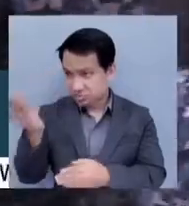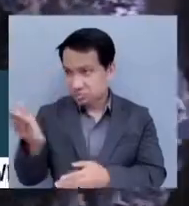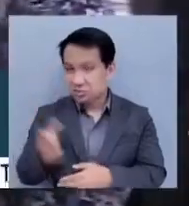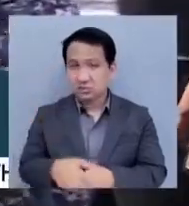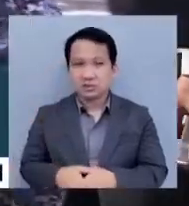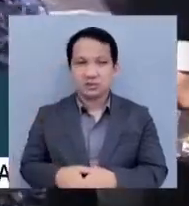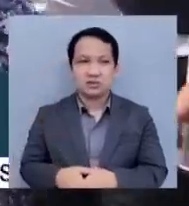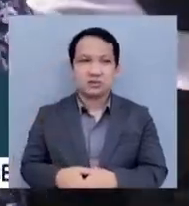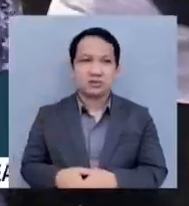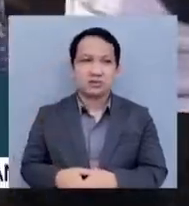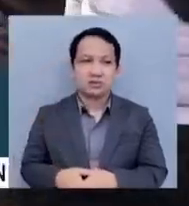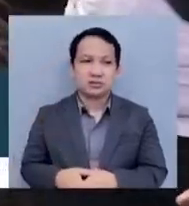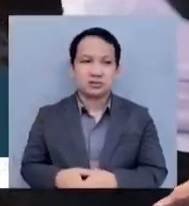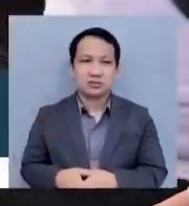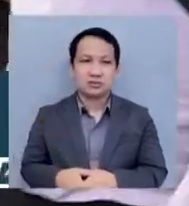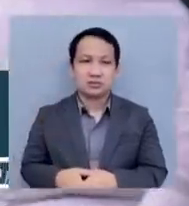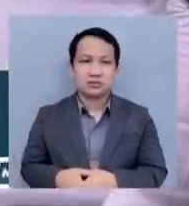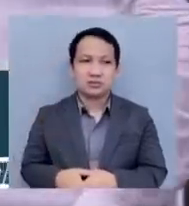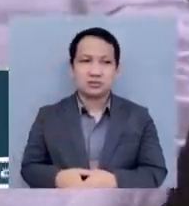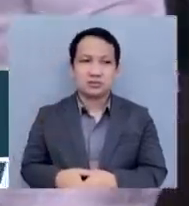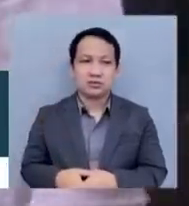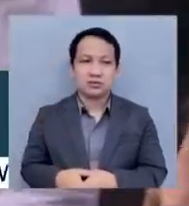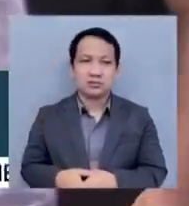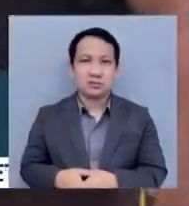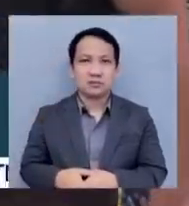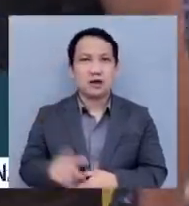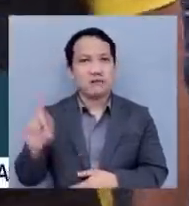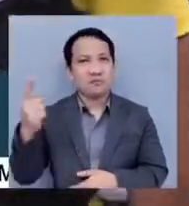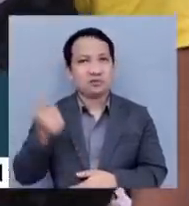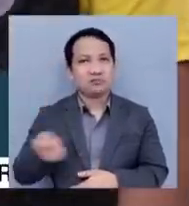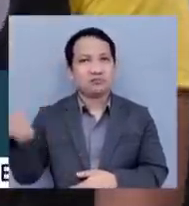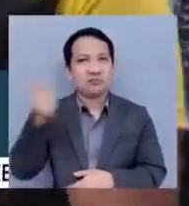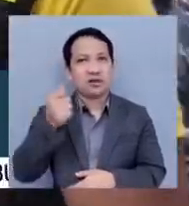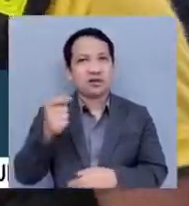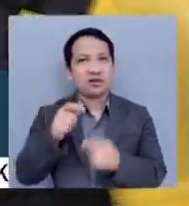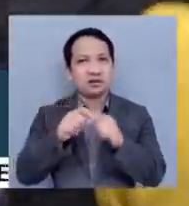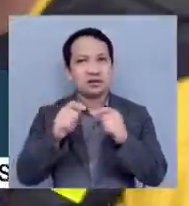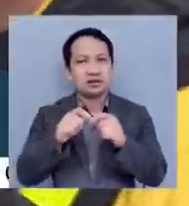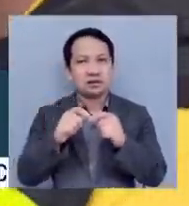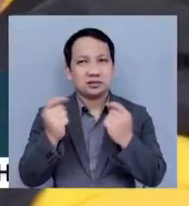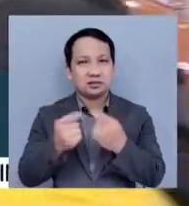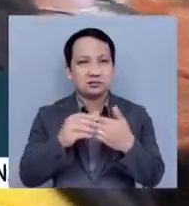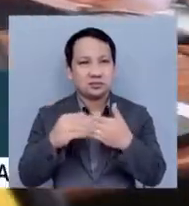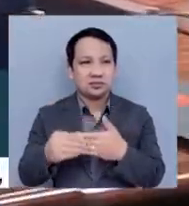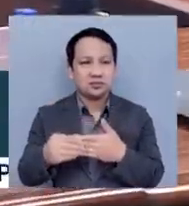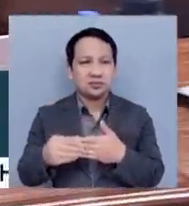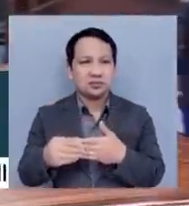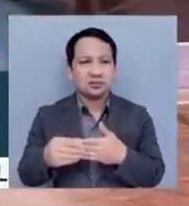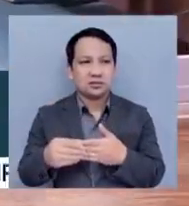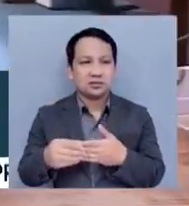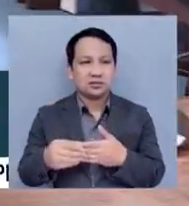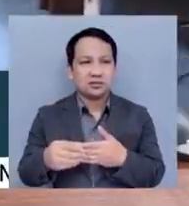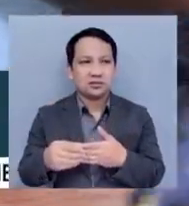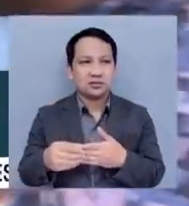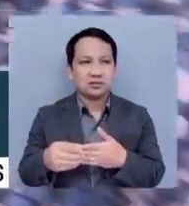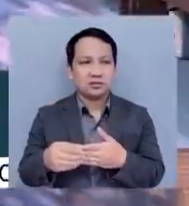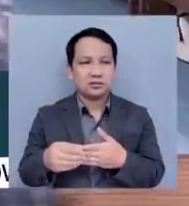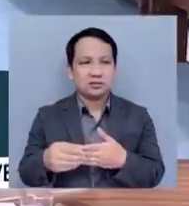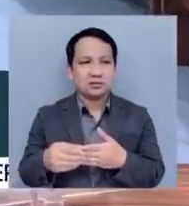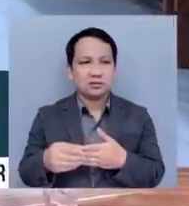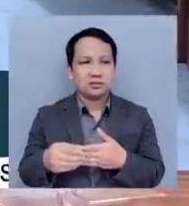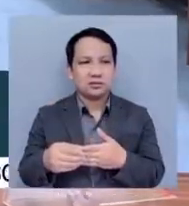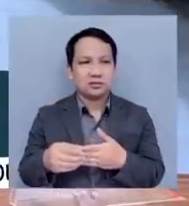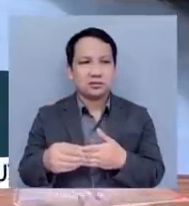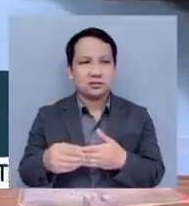Eh, di syempre yung unang-una yung team leader niya, si Colonel Ibanez. Okay. Now, as to who